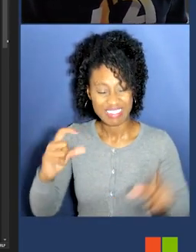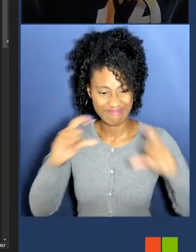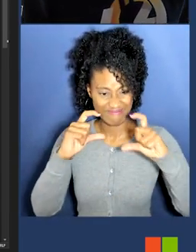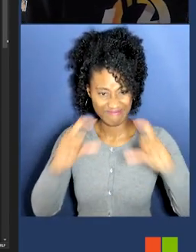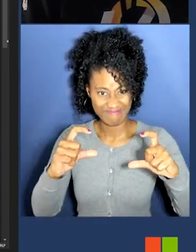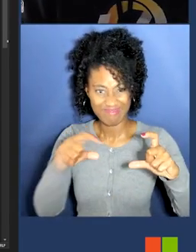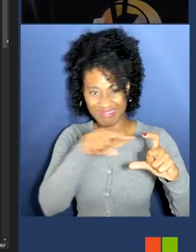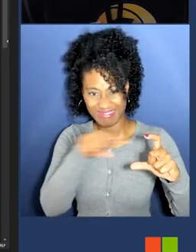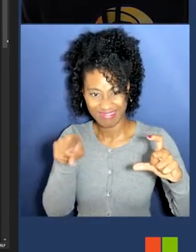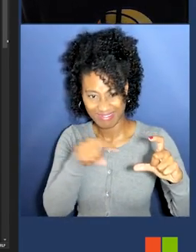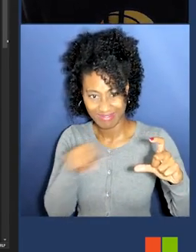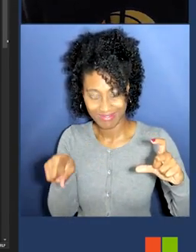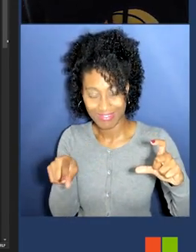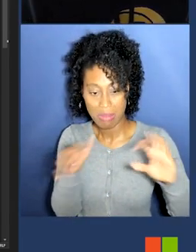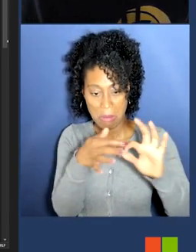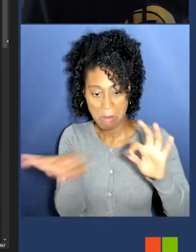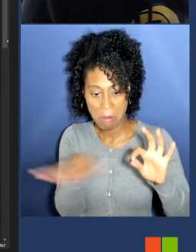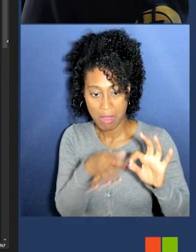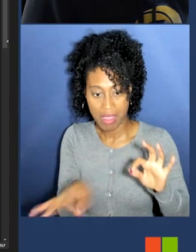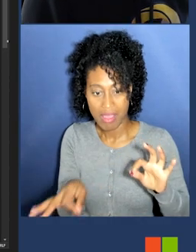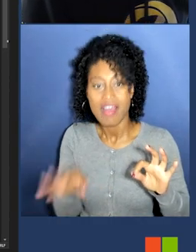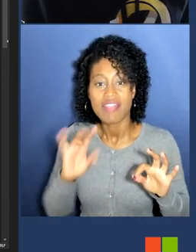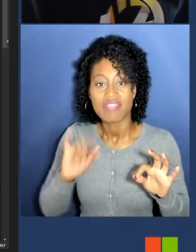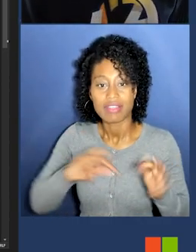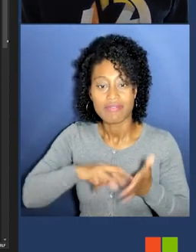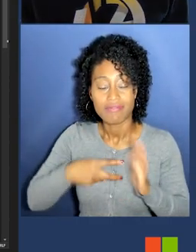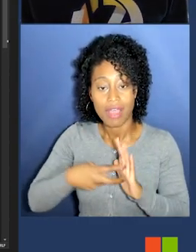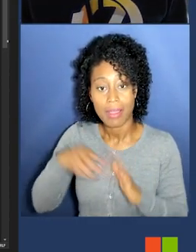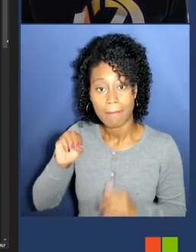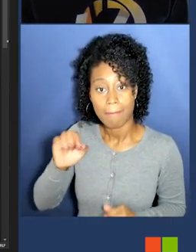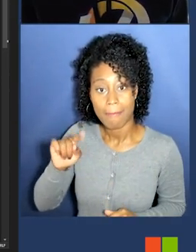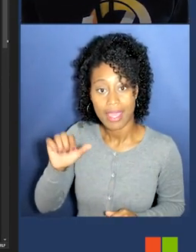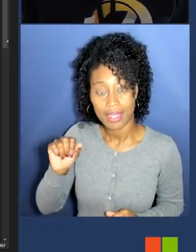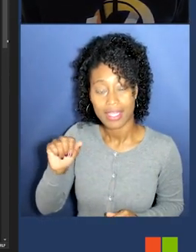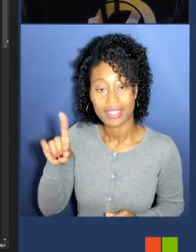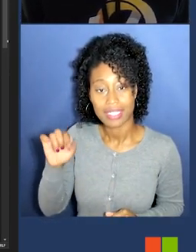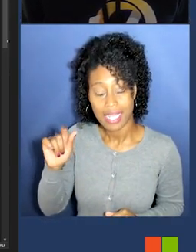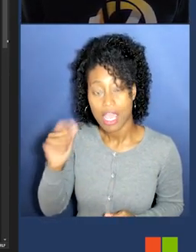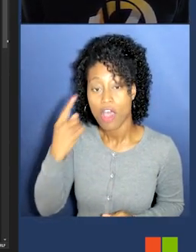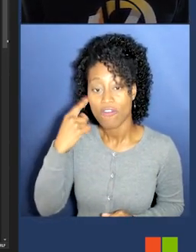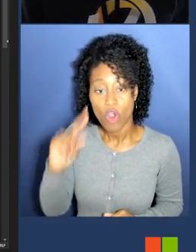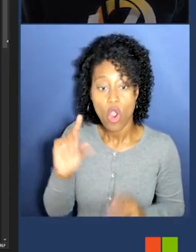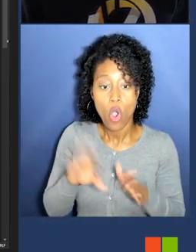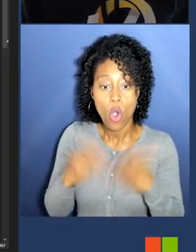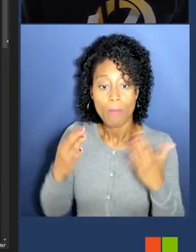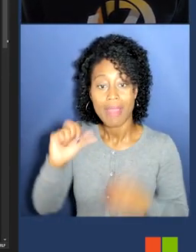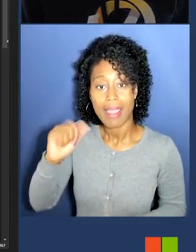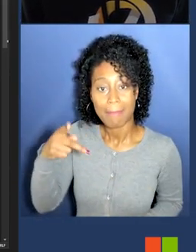These define metadata for open API,